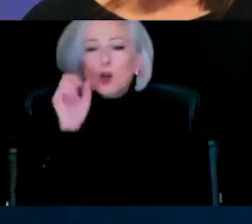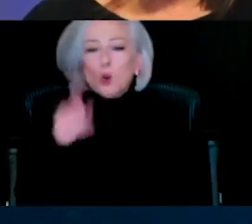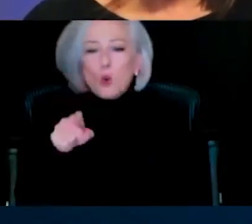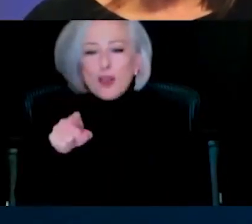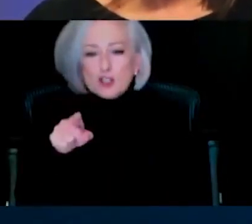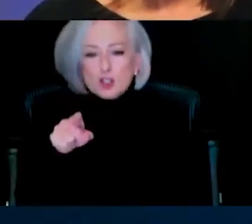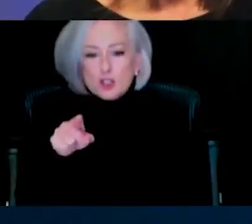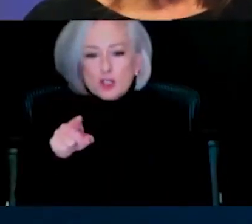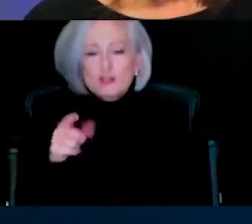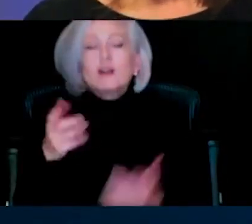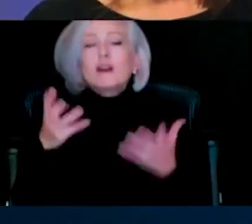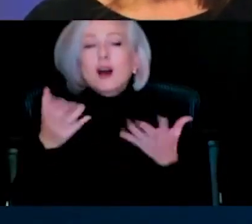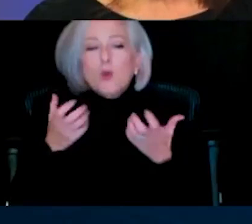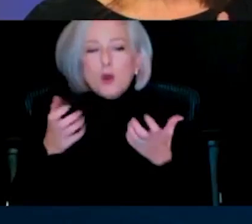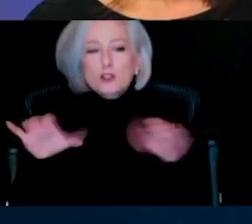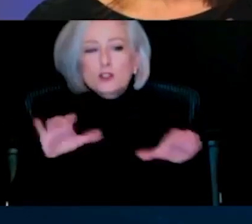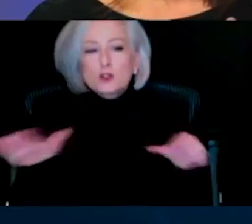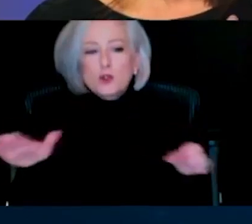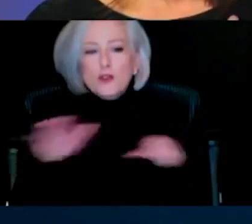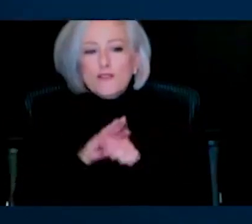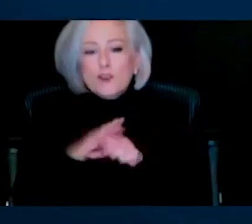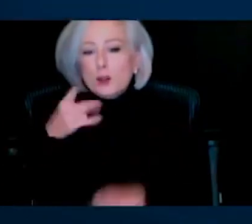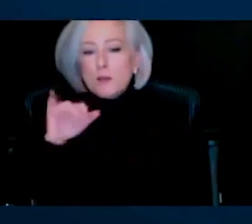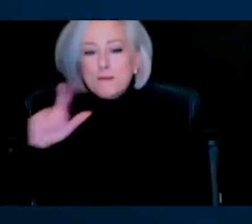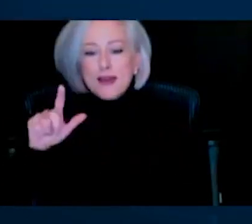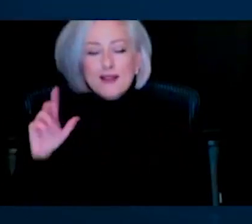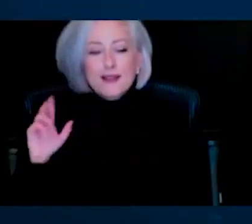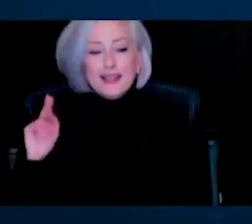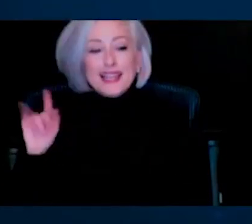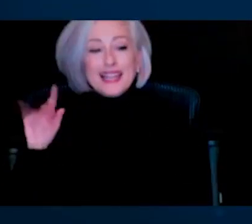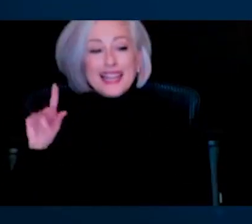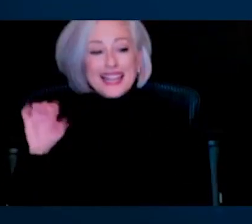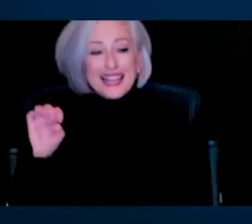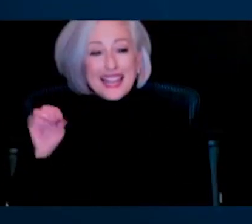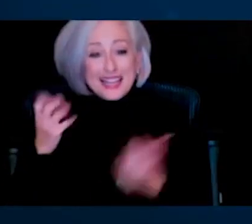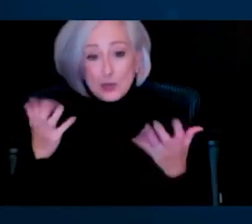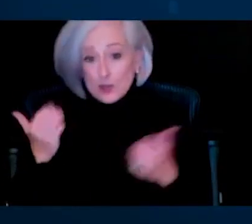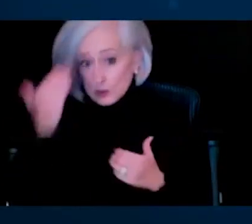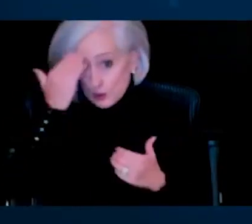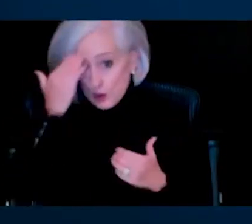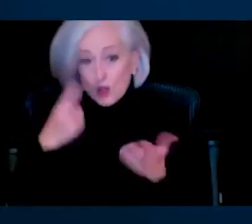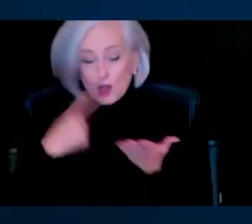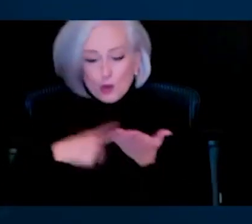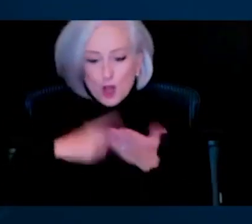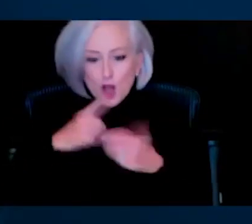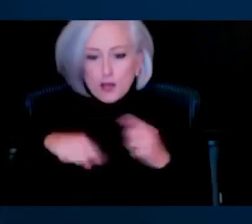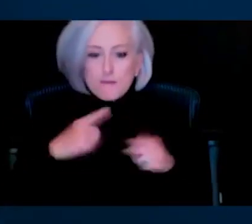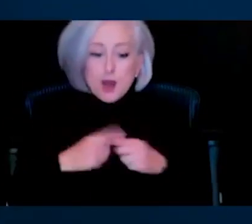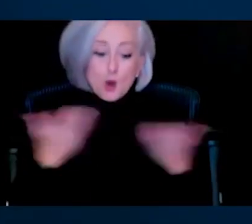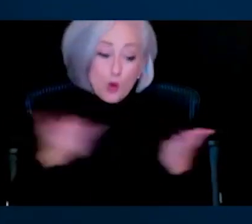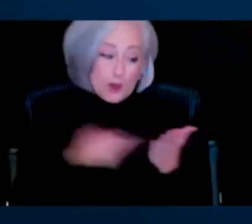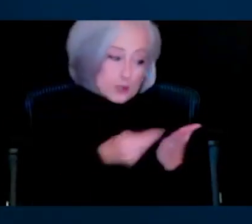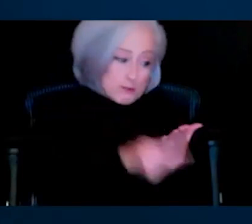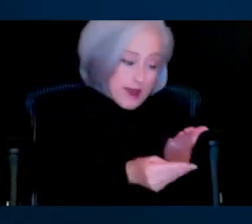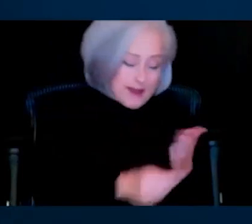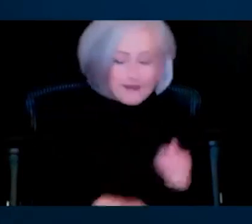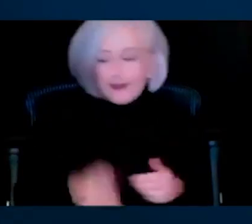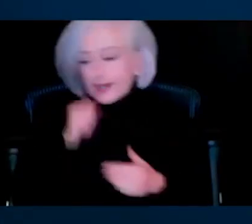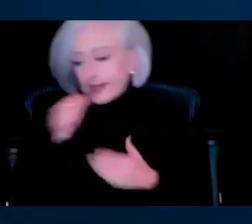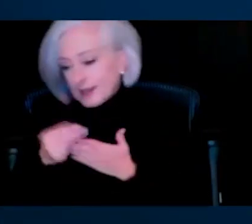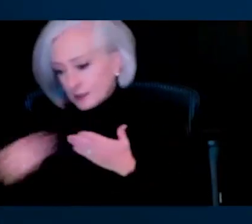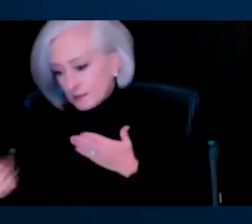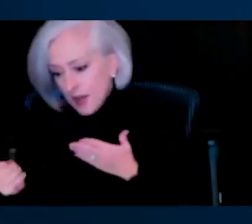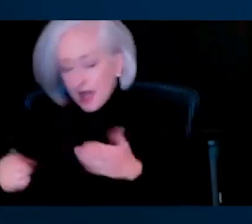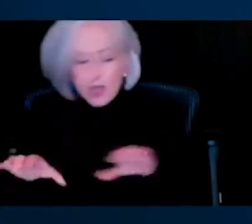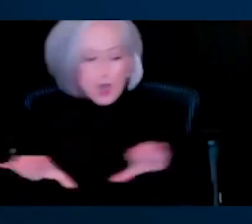panel because Katie wants to know, you know, we talk about all the myths and what not to buy and not what to do, but the question is, what do we